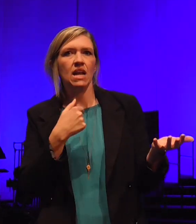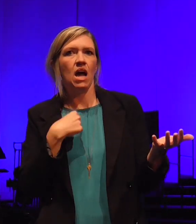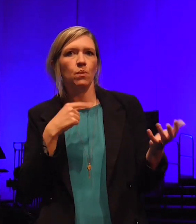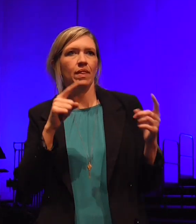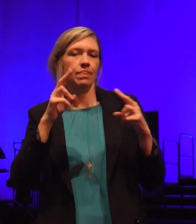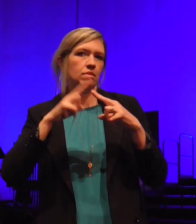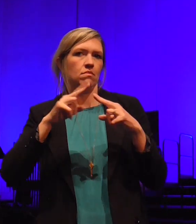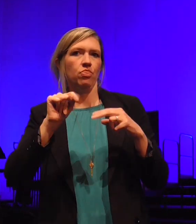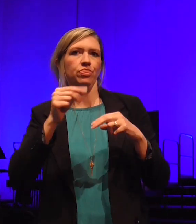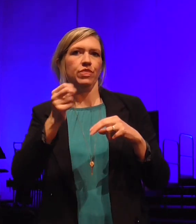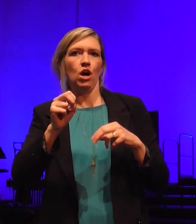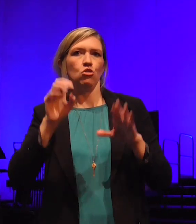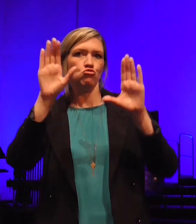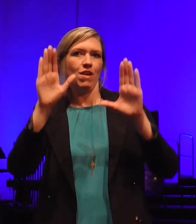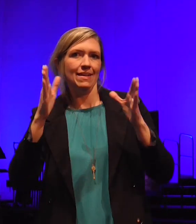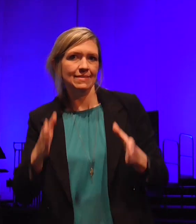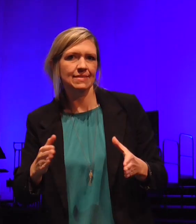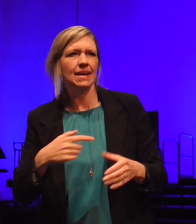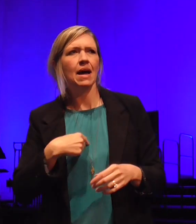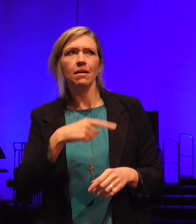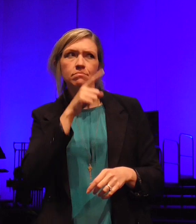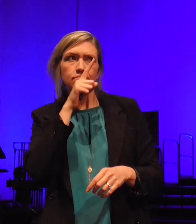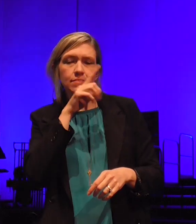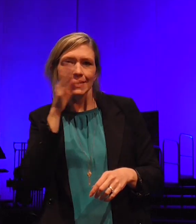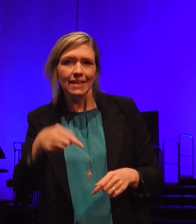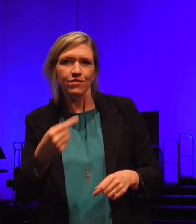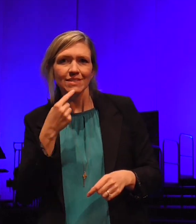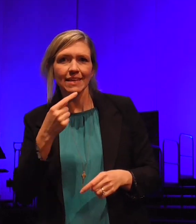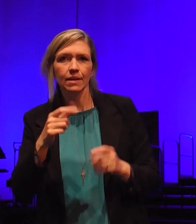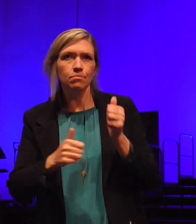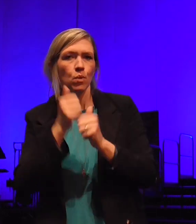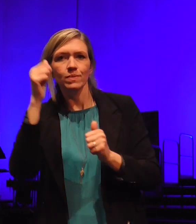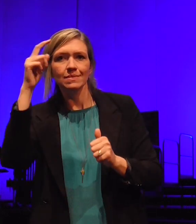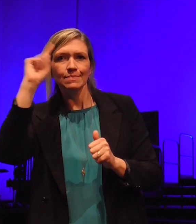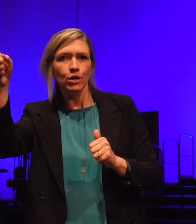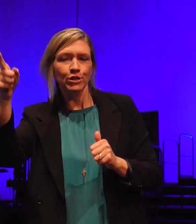the greatest. I never said I was the smartest."